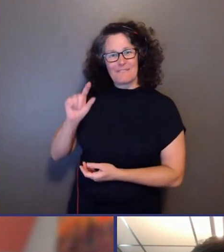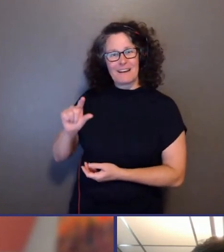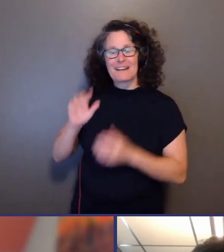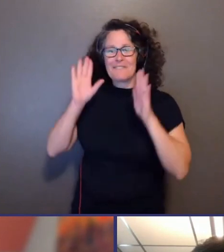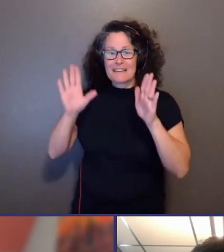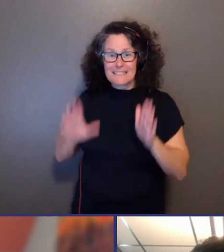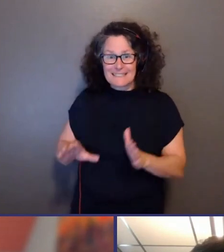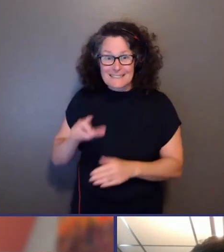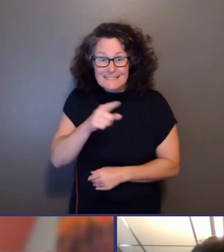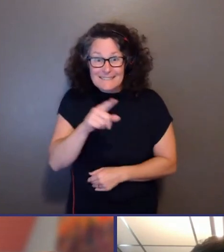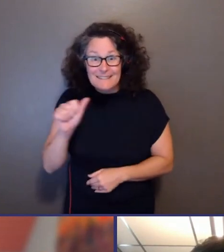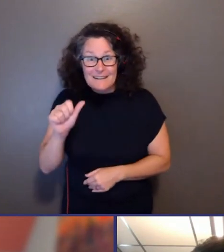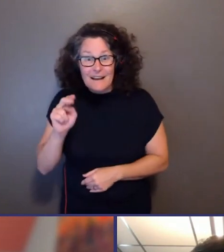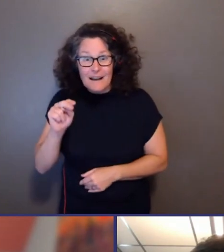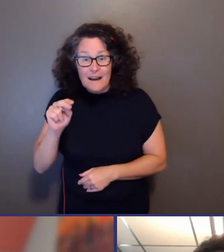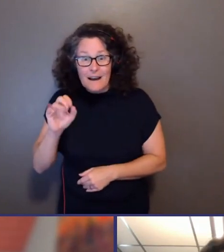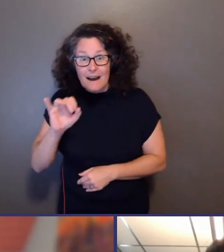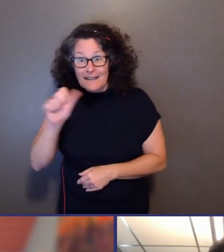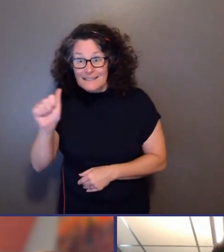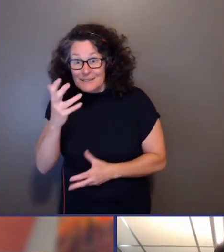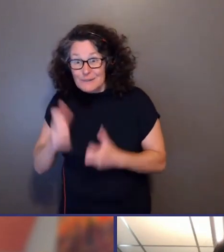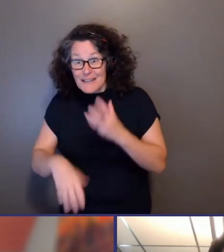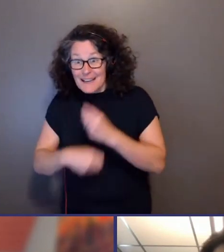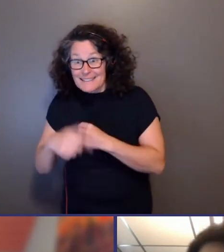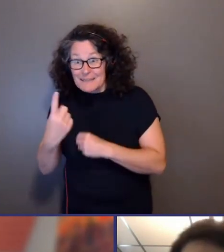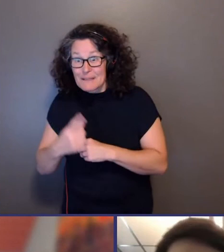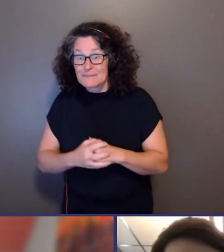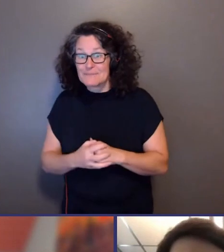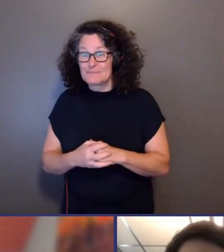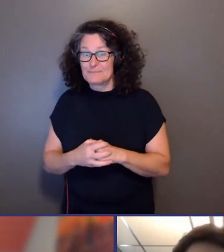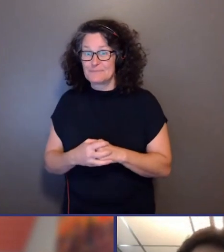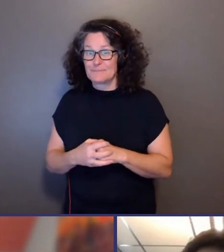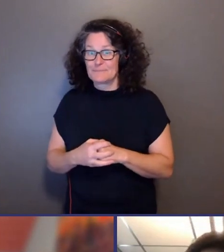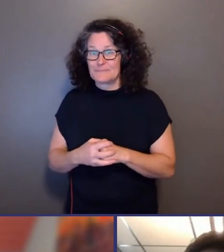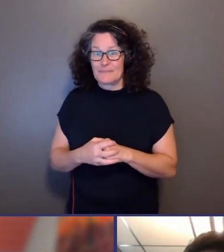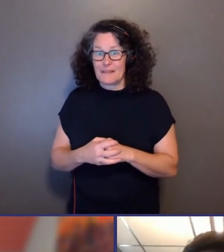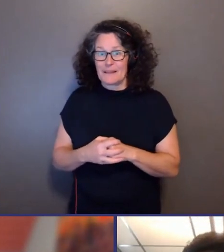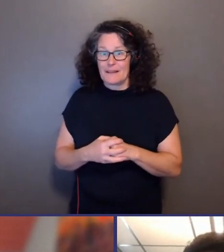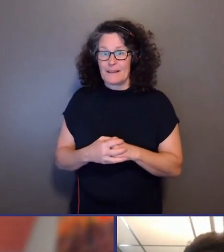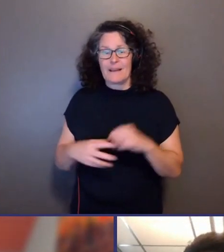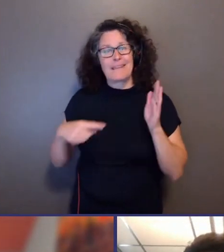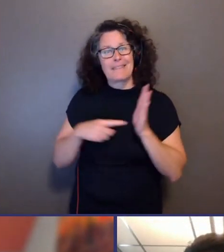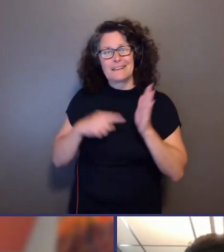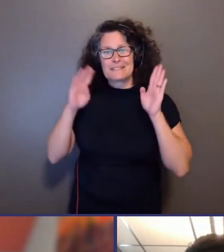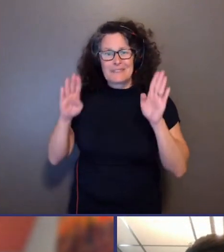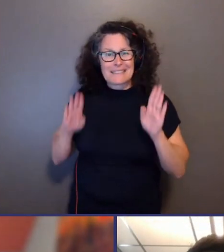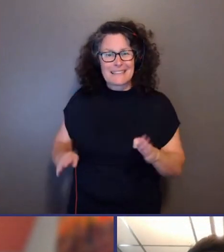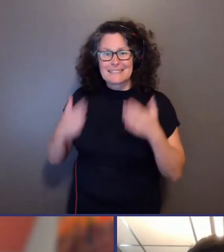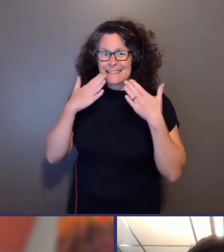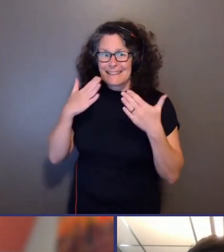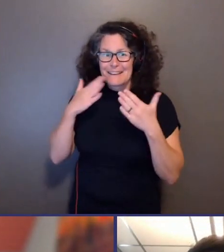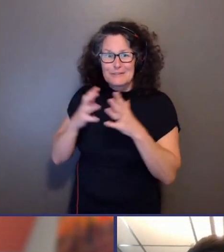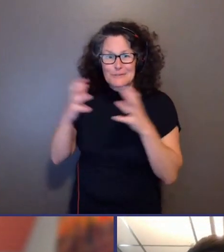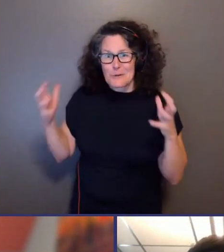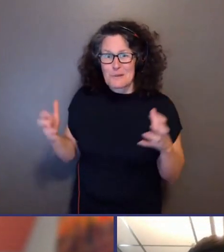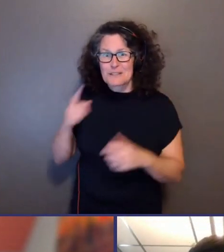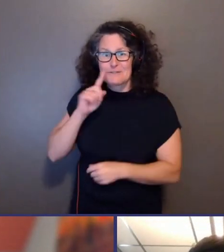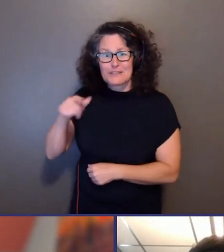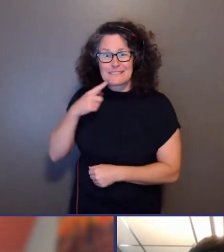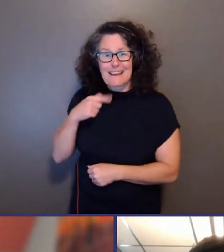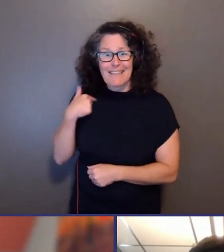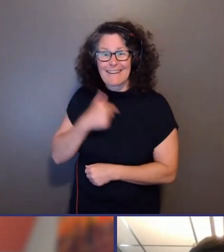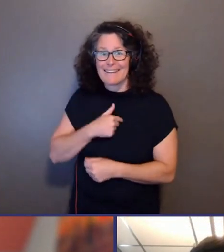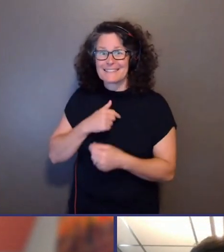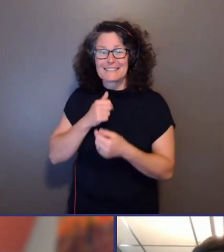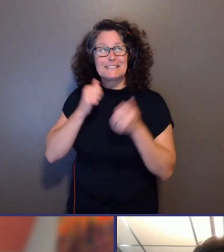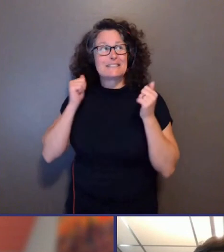Ani, were you going to say something? After you. Yeah, this was fantastic. Thank you so much for telling us all about